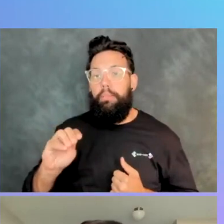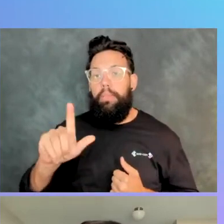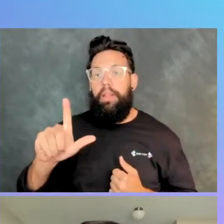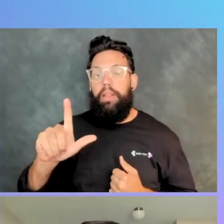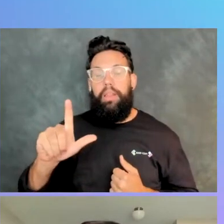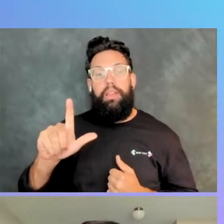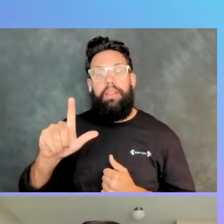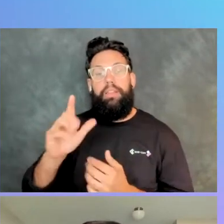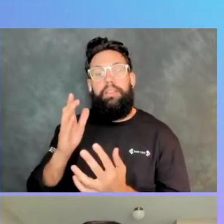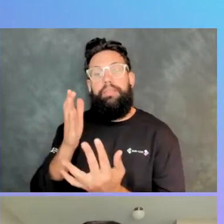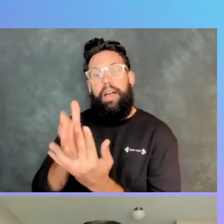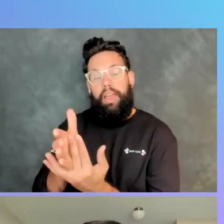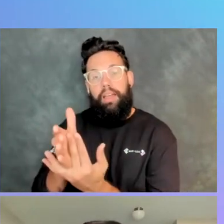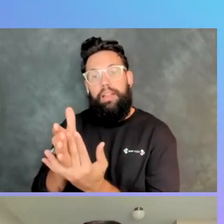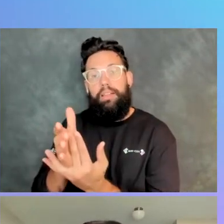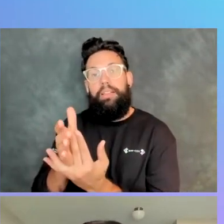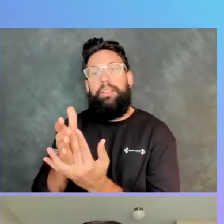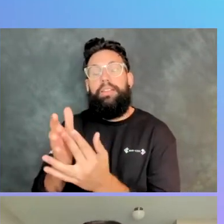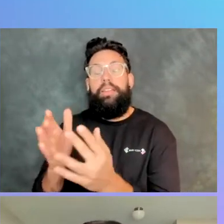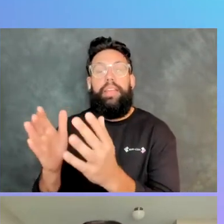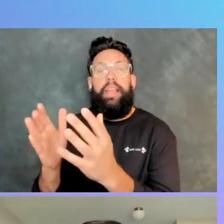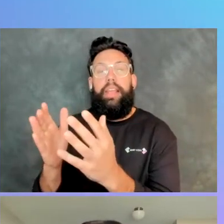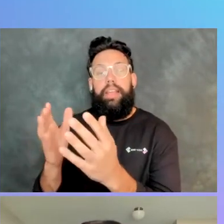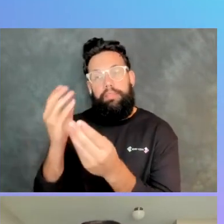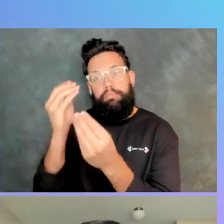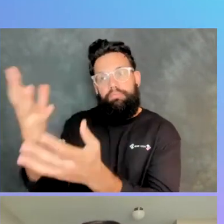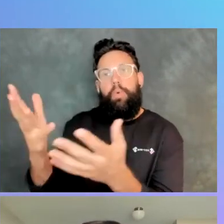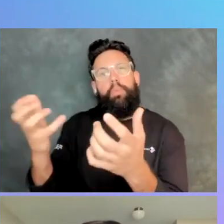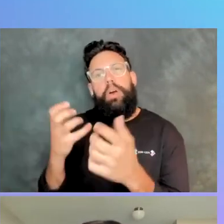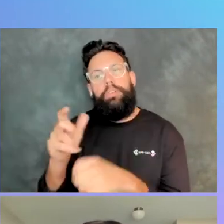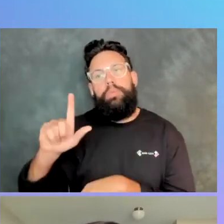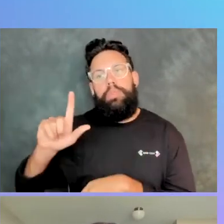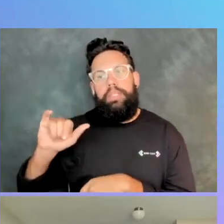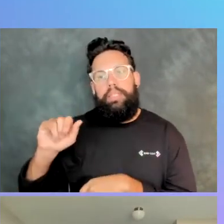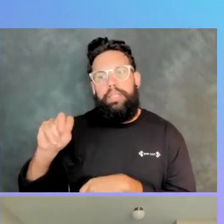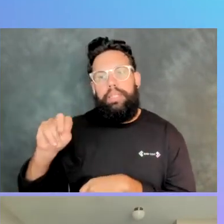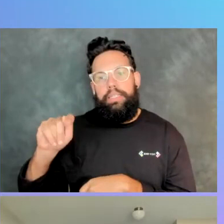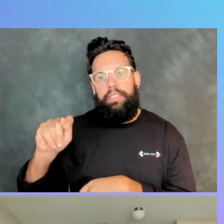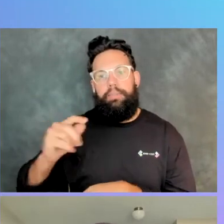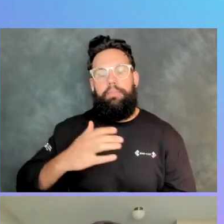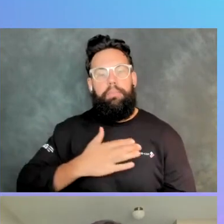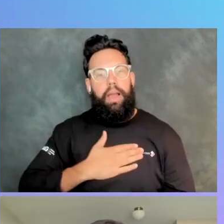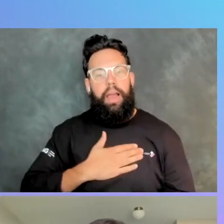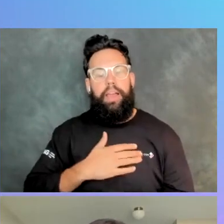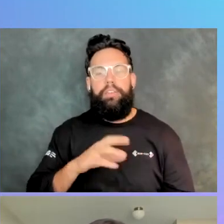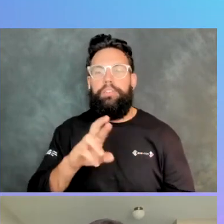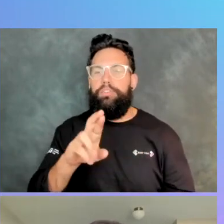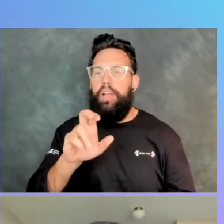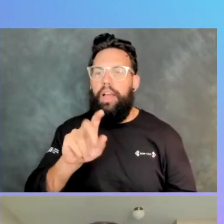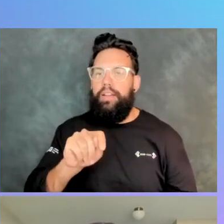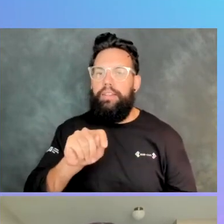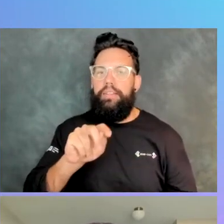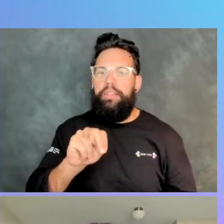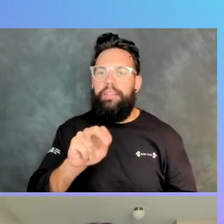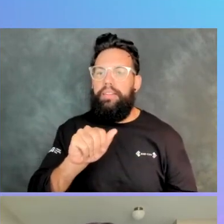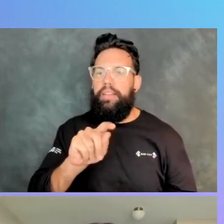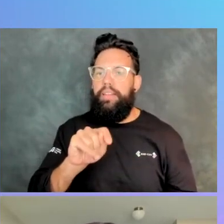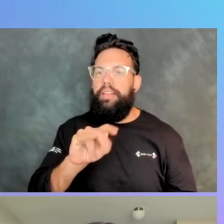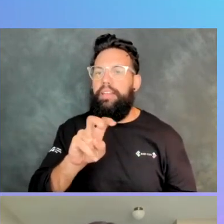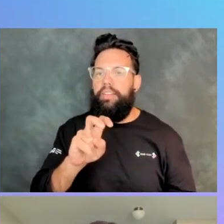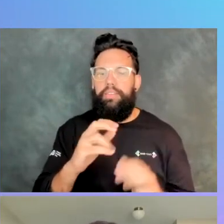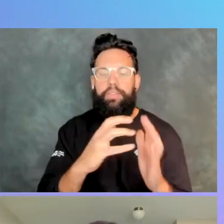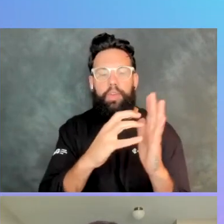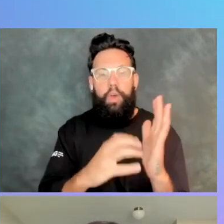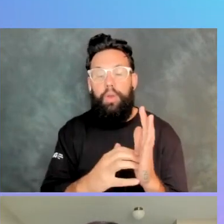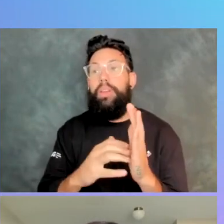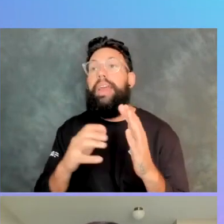code, then in your React Native files themselves, you can start getting feedback on any accessibility issues that you've introduced. So